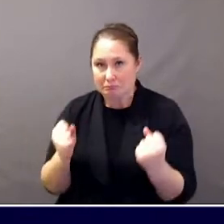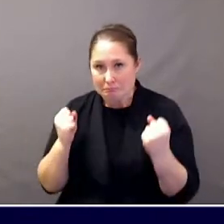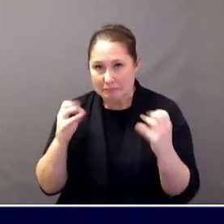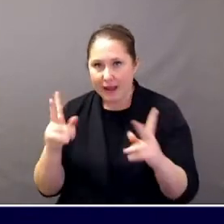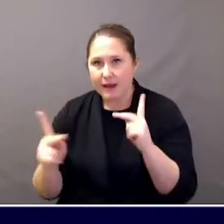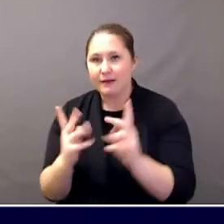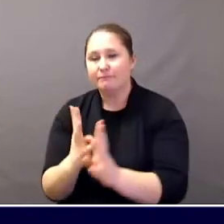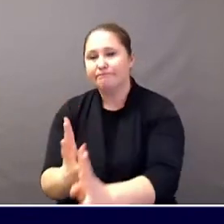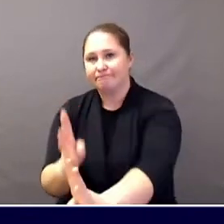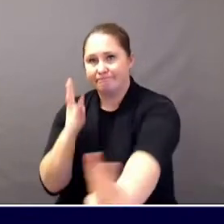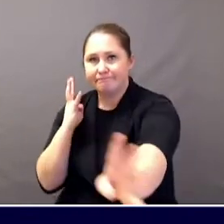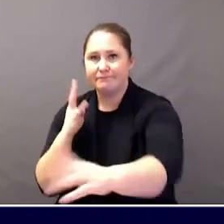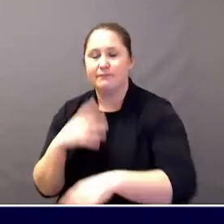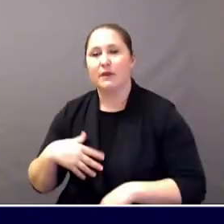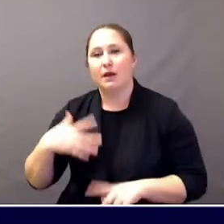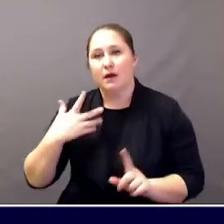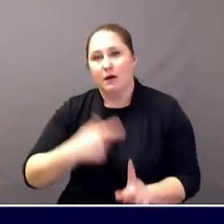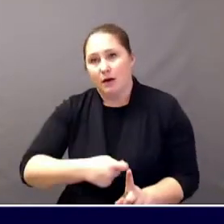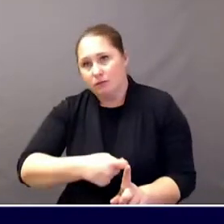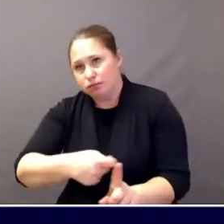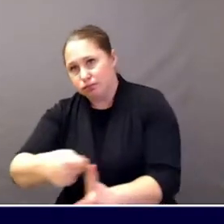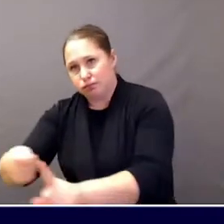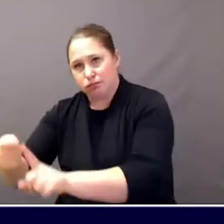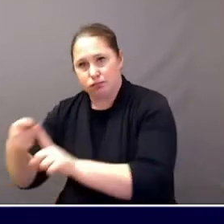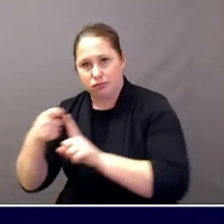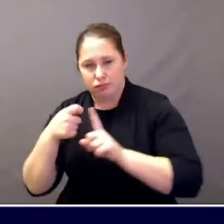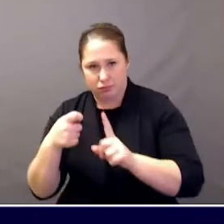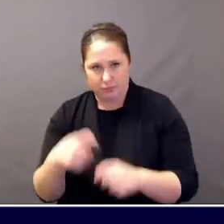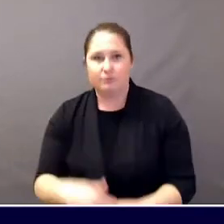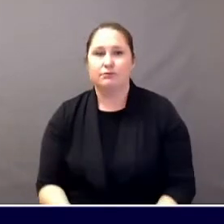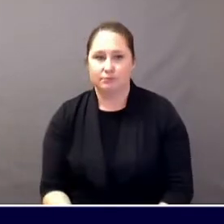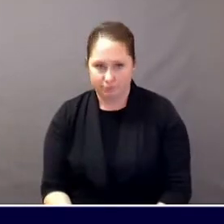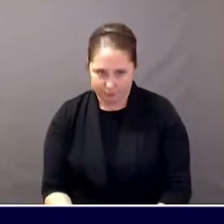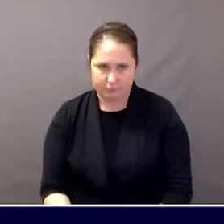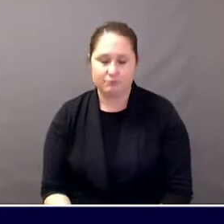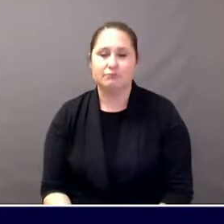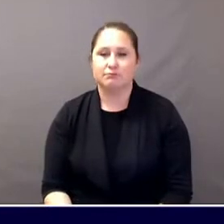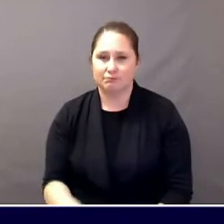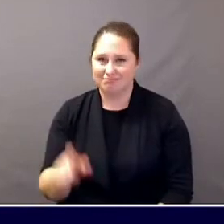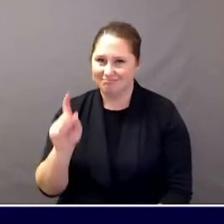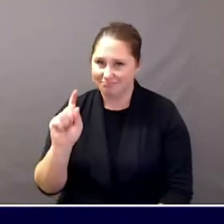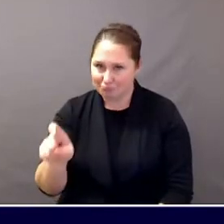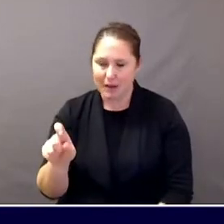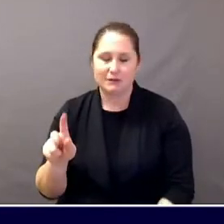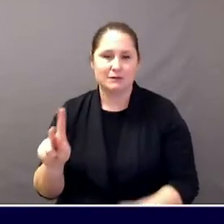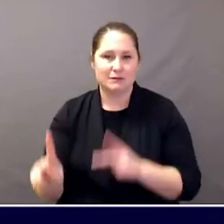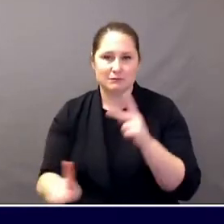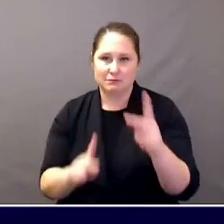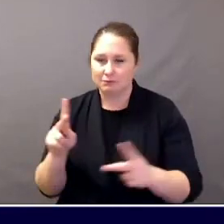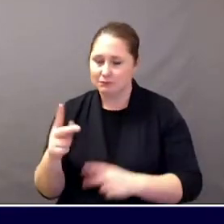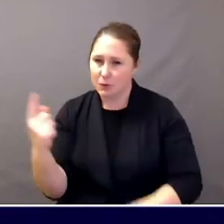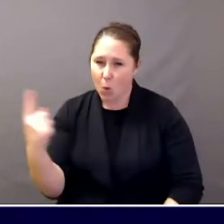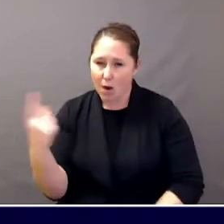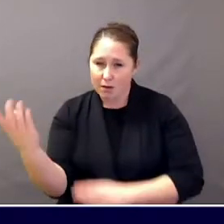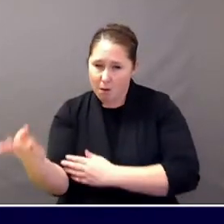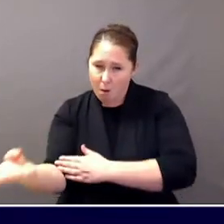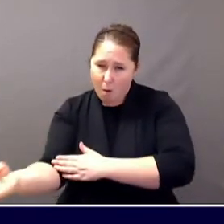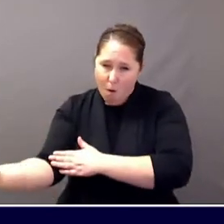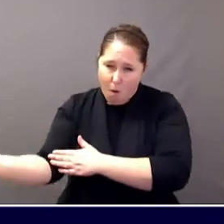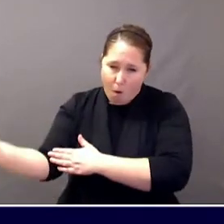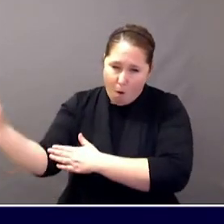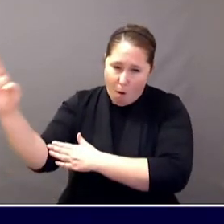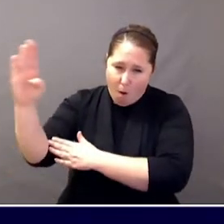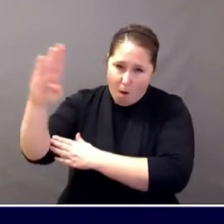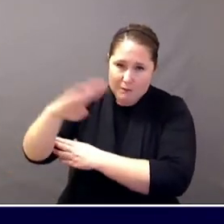supply and on getting groups of people together and having them have staggered appointments so